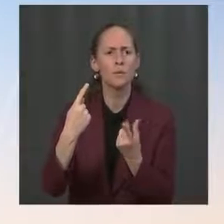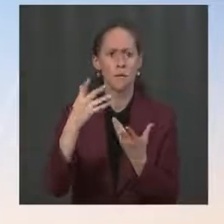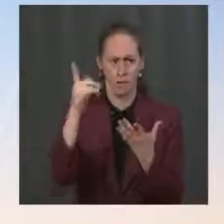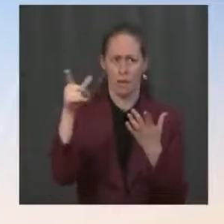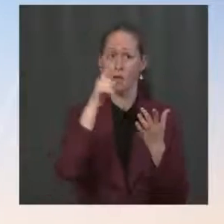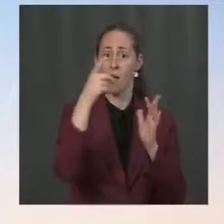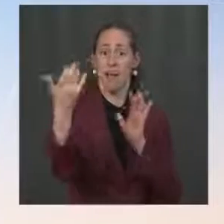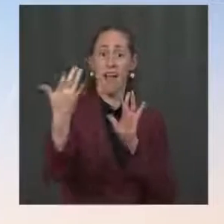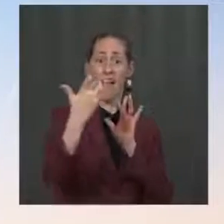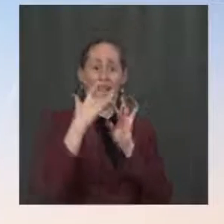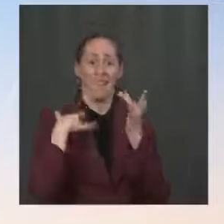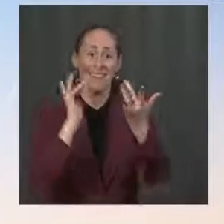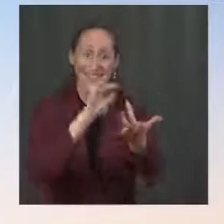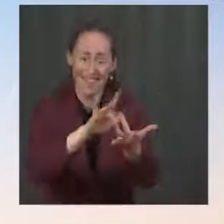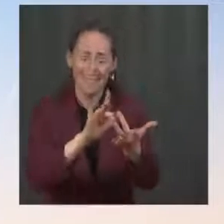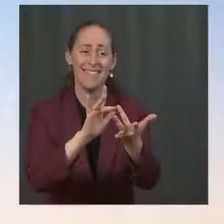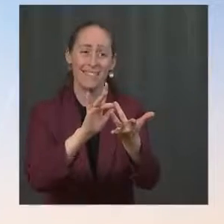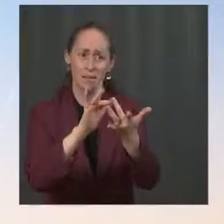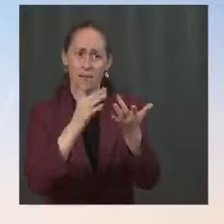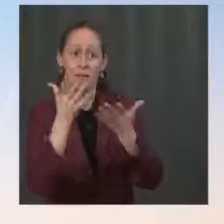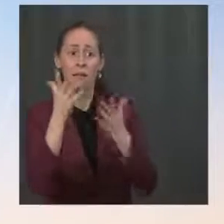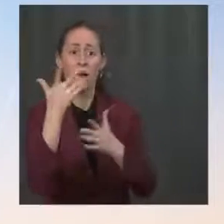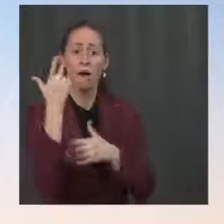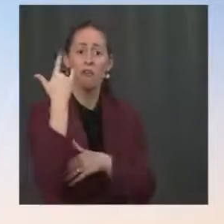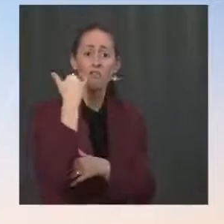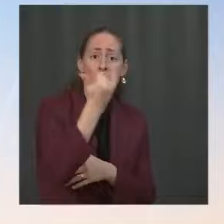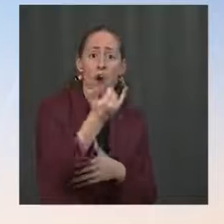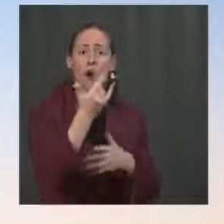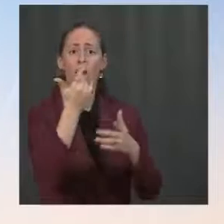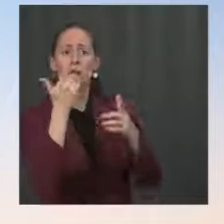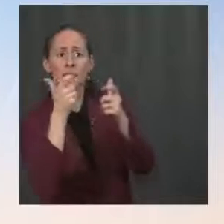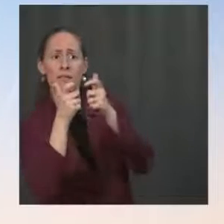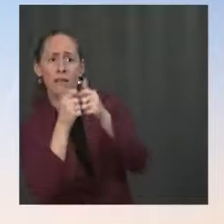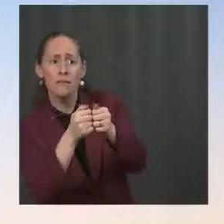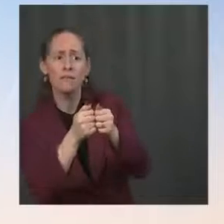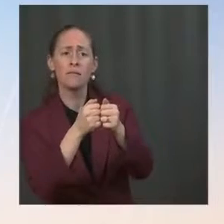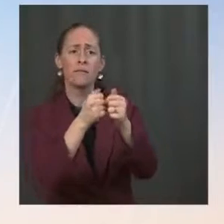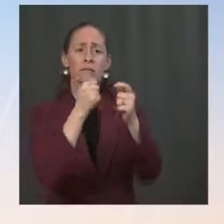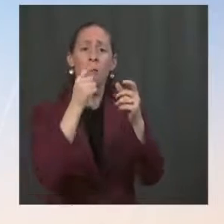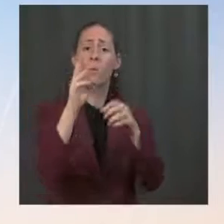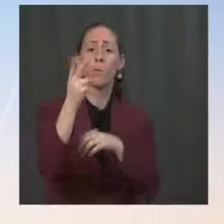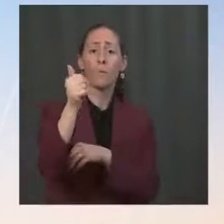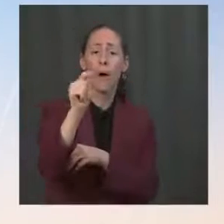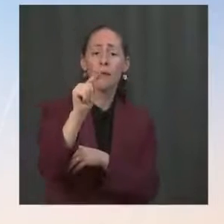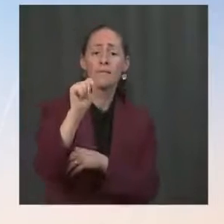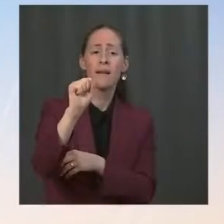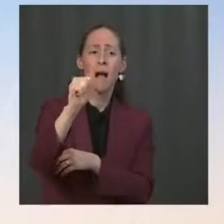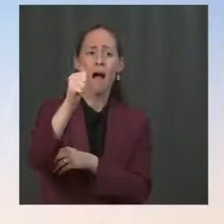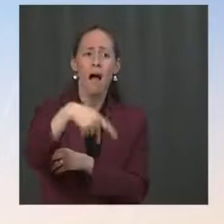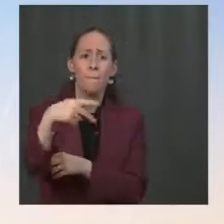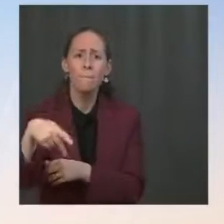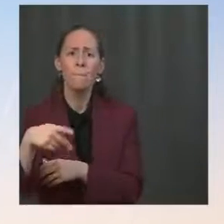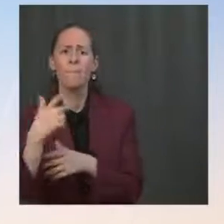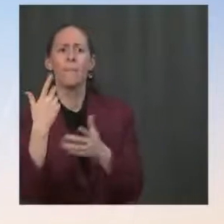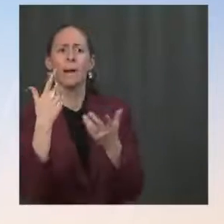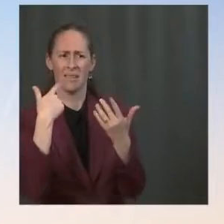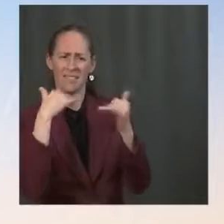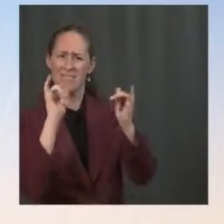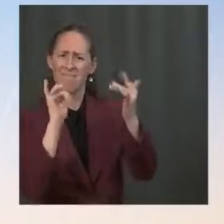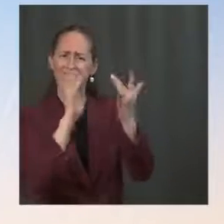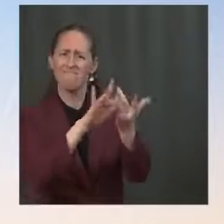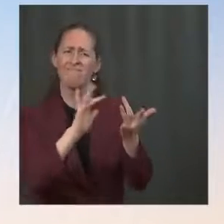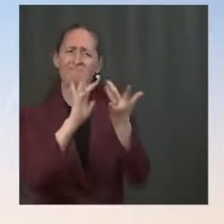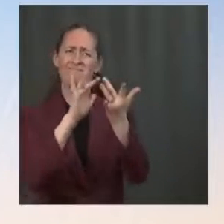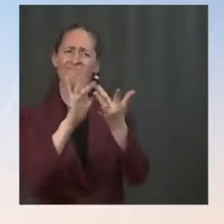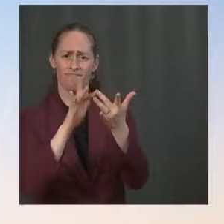have contact for via phone, email, text, WhatsApp. That will continue. That will continue. But our focus right now is on